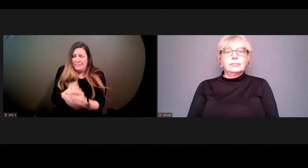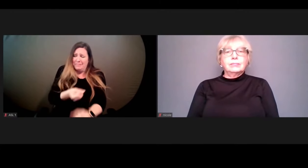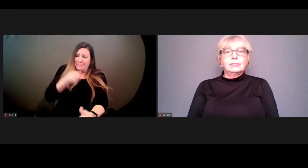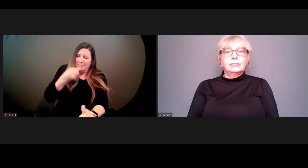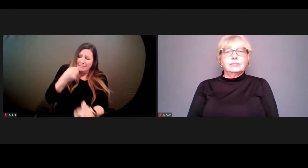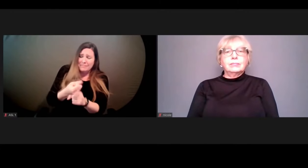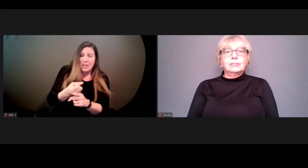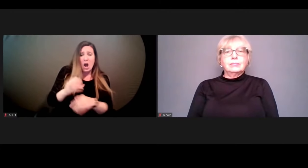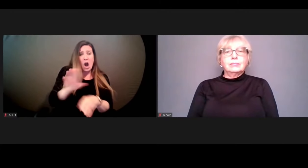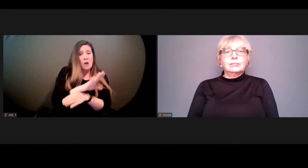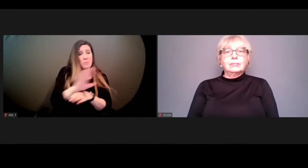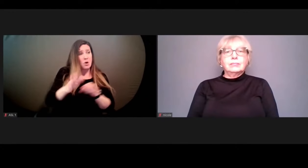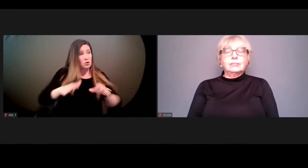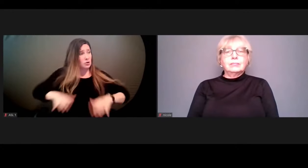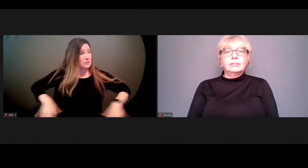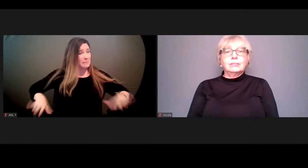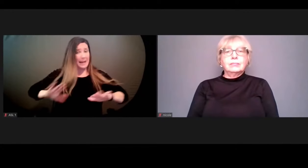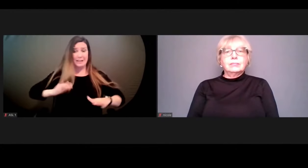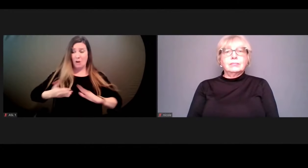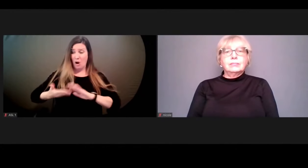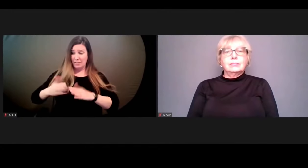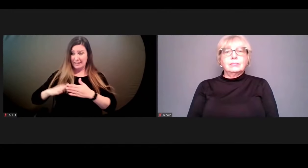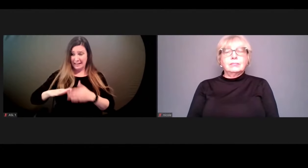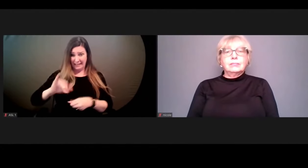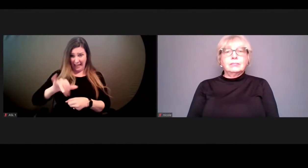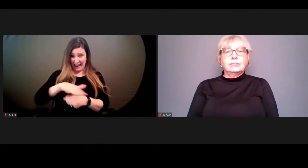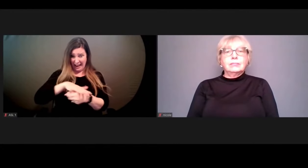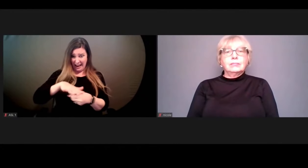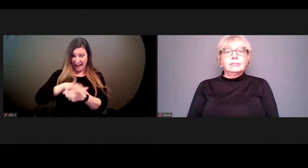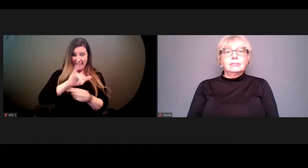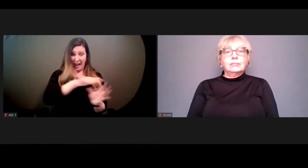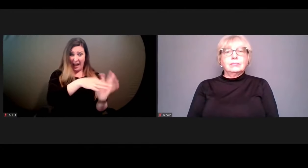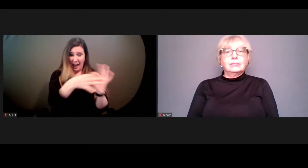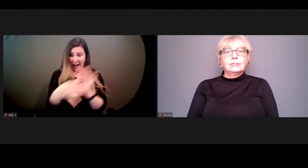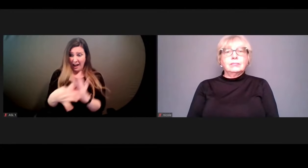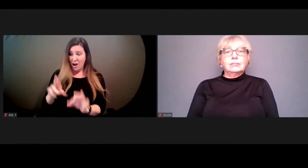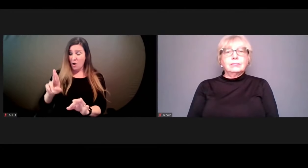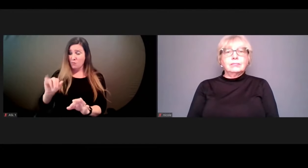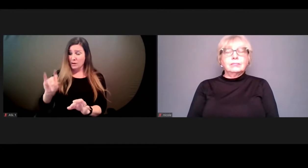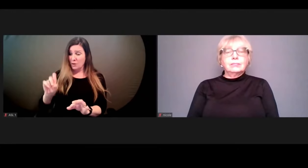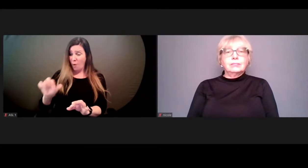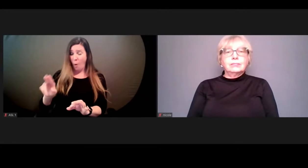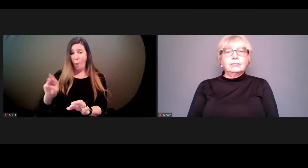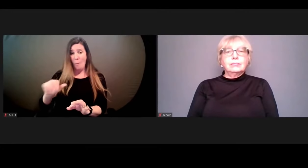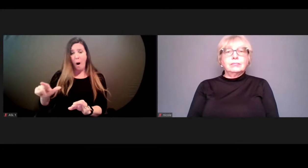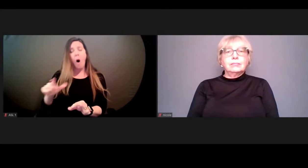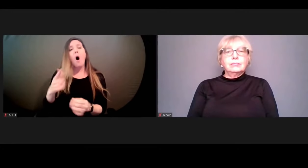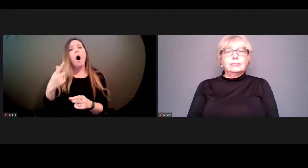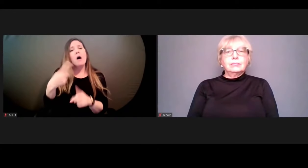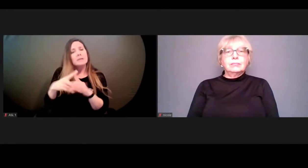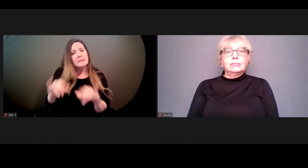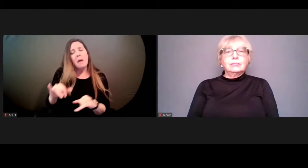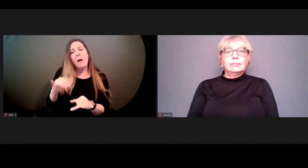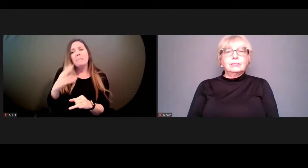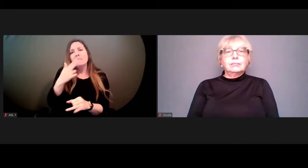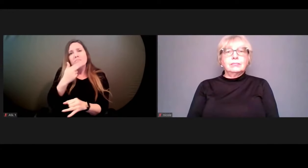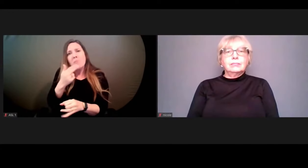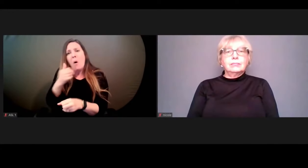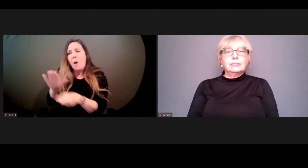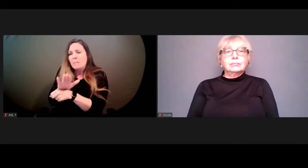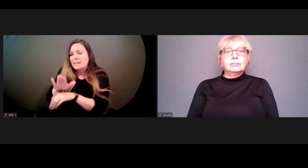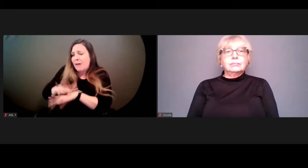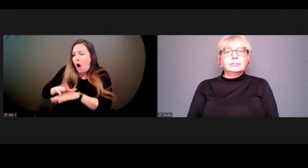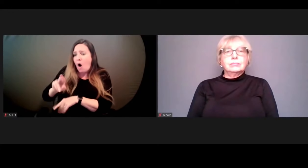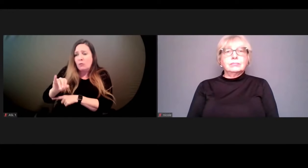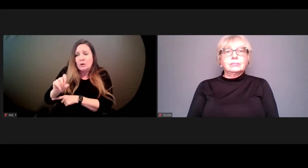commercial spaces of our city and all the links that are tied into that when you think of small, locally owned businesses on Rideau Street and